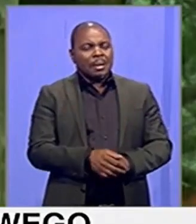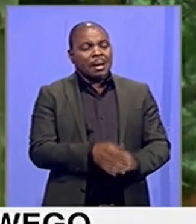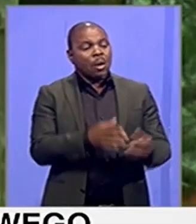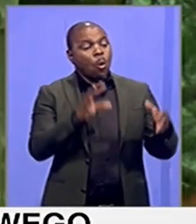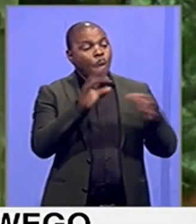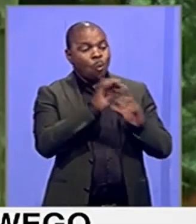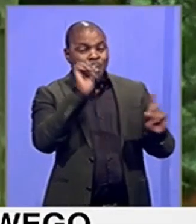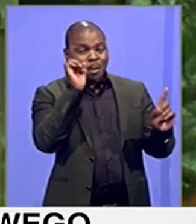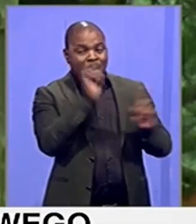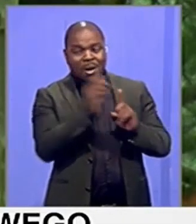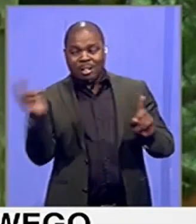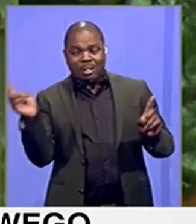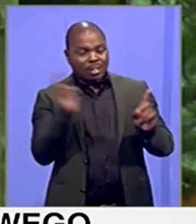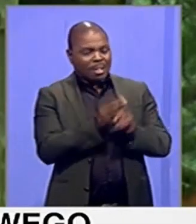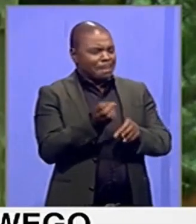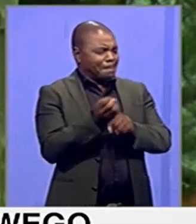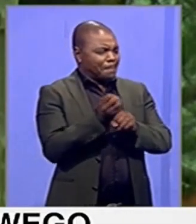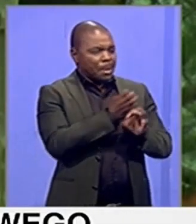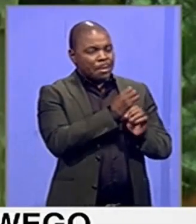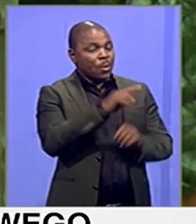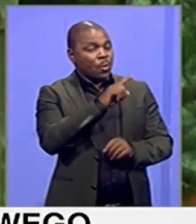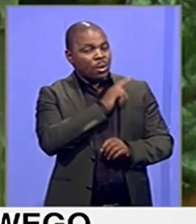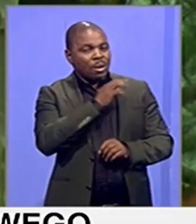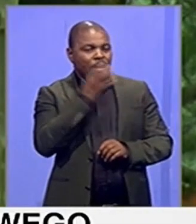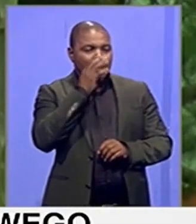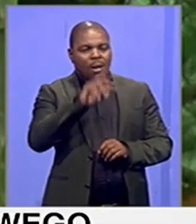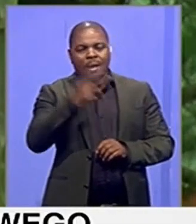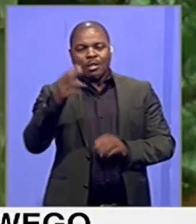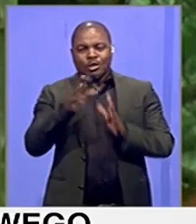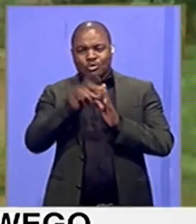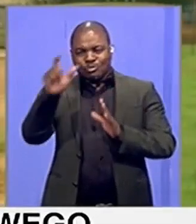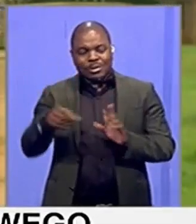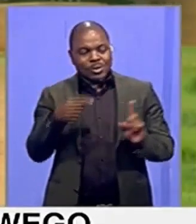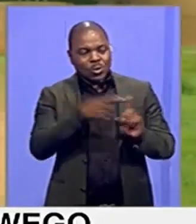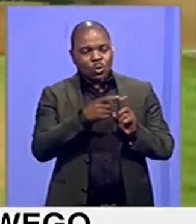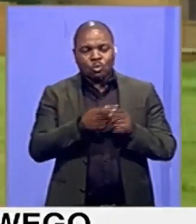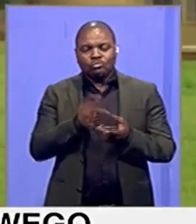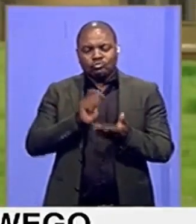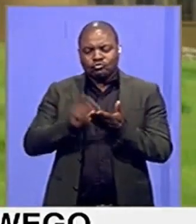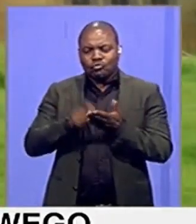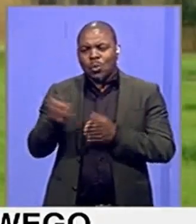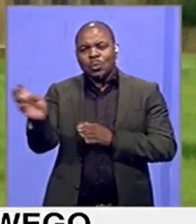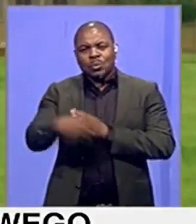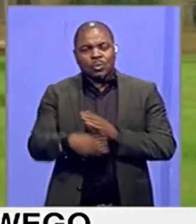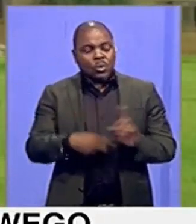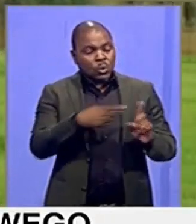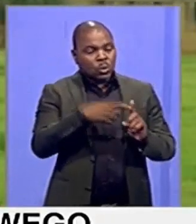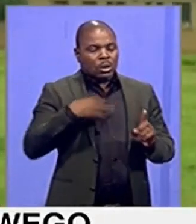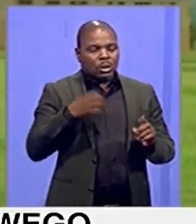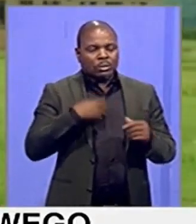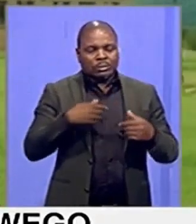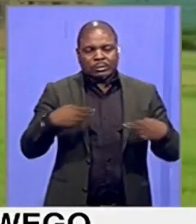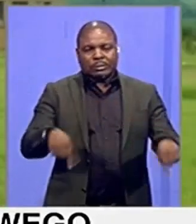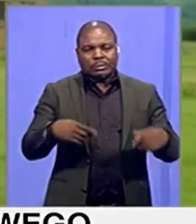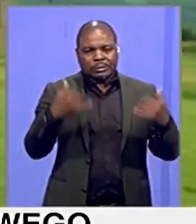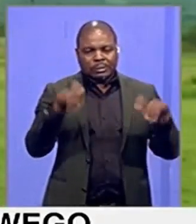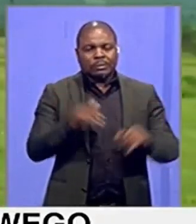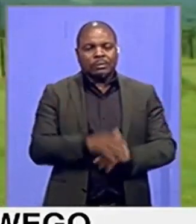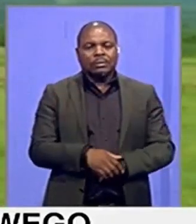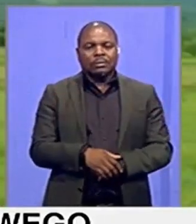legaeng la gagwe. O latofatšwa ka go utswa sebaledi sa morutwana o mongwe. Moyana o tšhogile le ga bjale. Re fihla